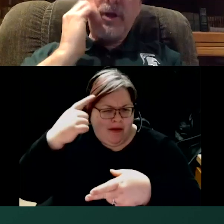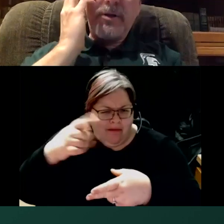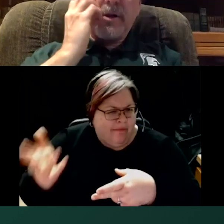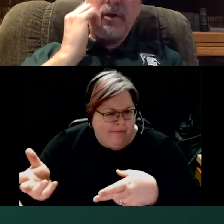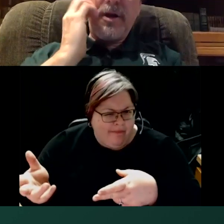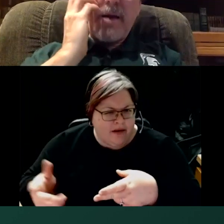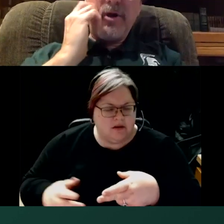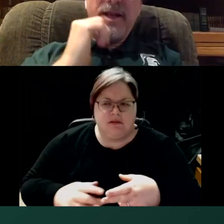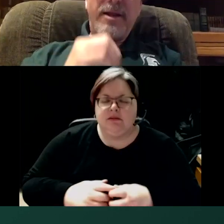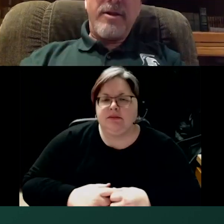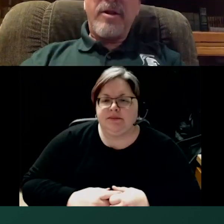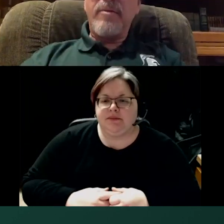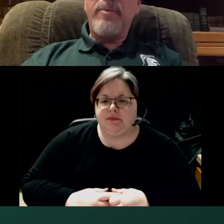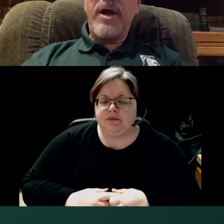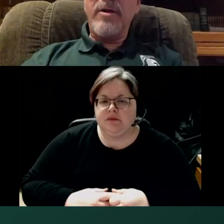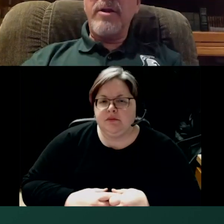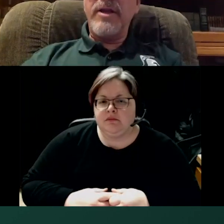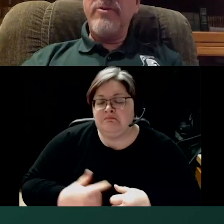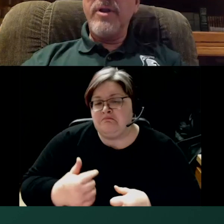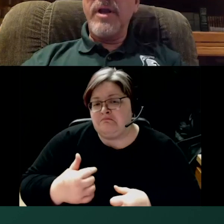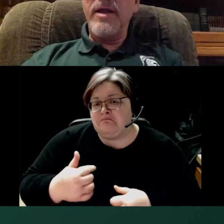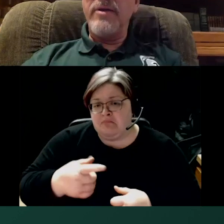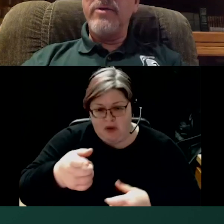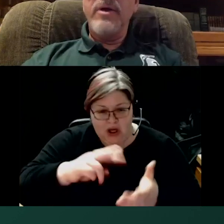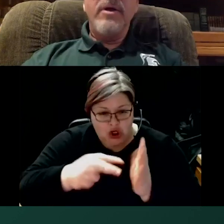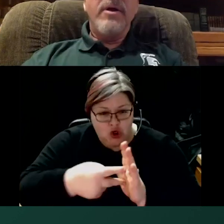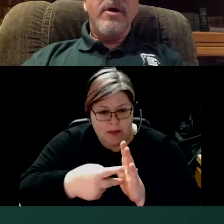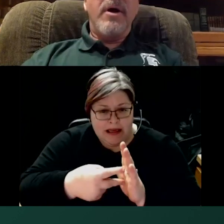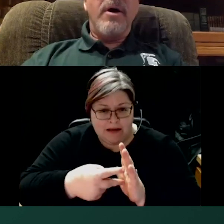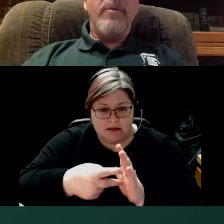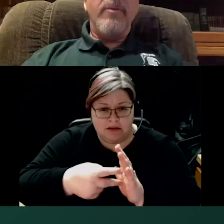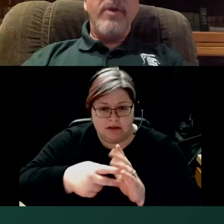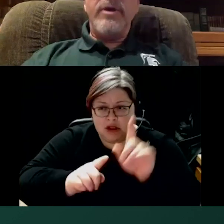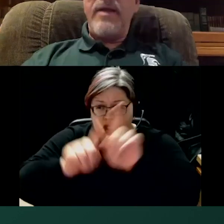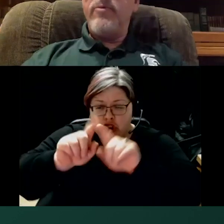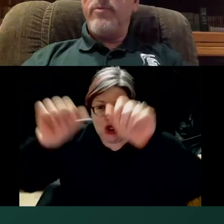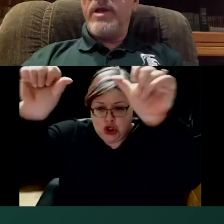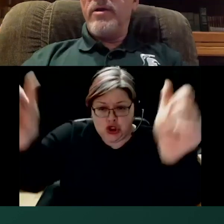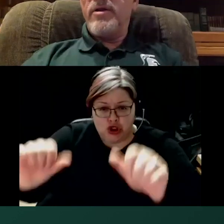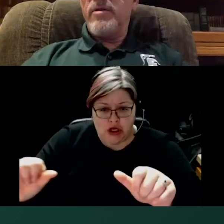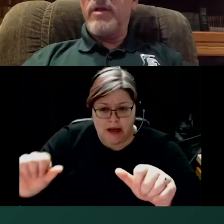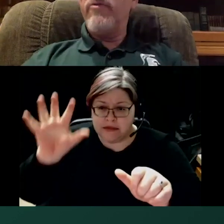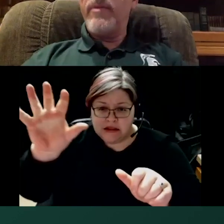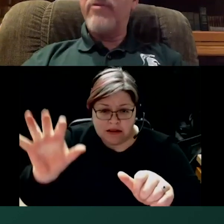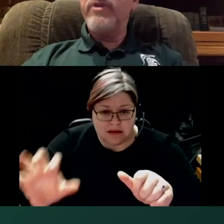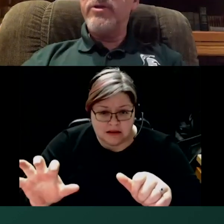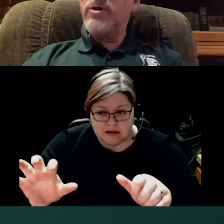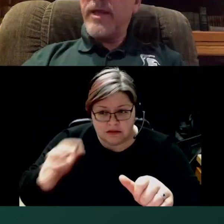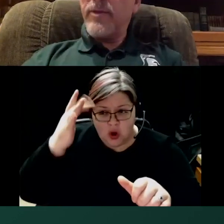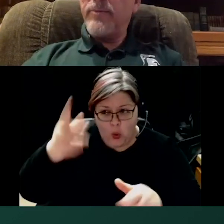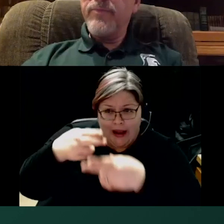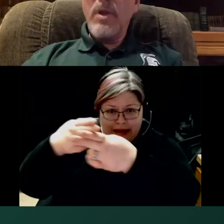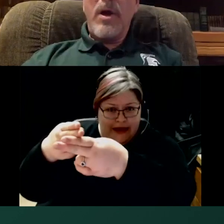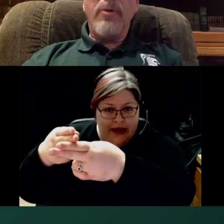Um, I'm going to guess it's constellations, and they were named because some of them actually look